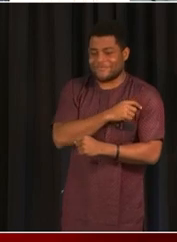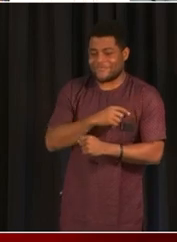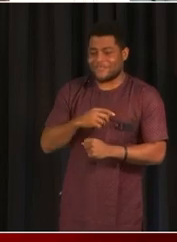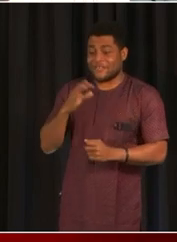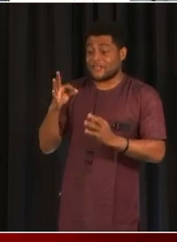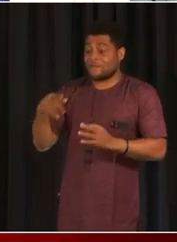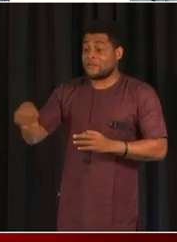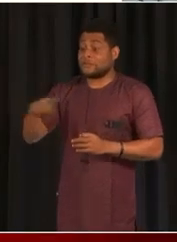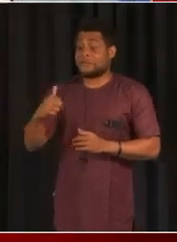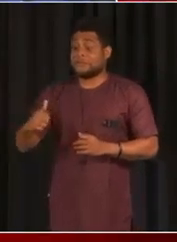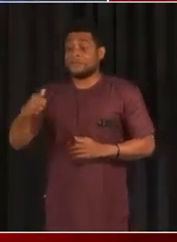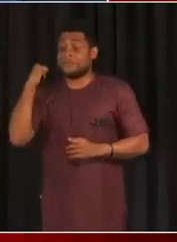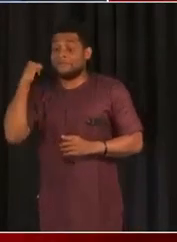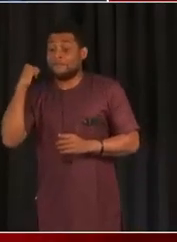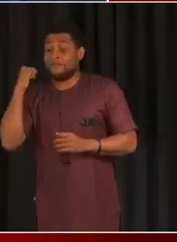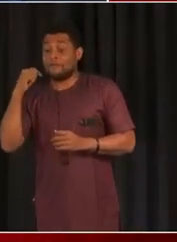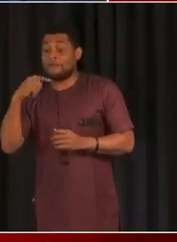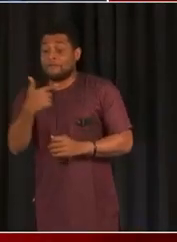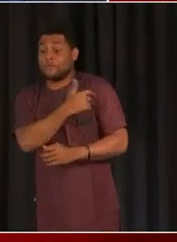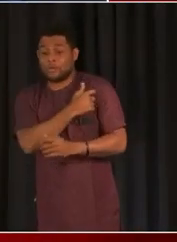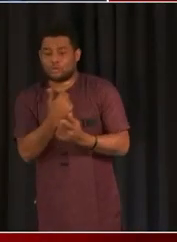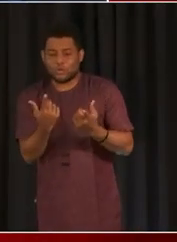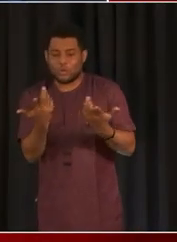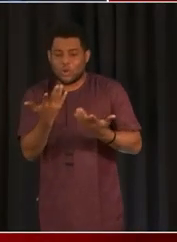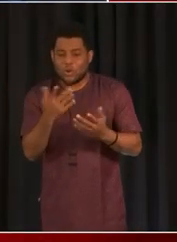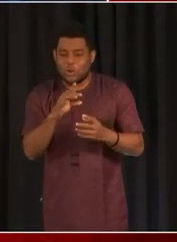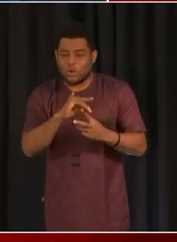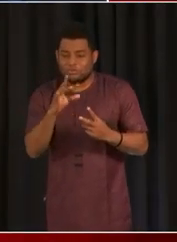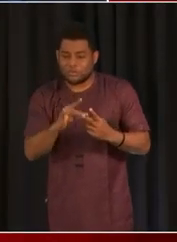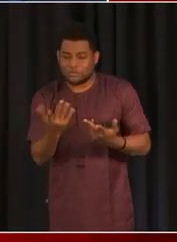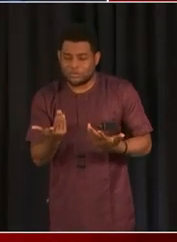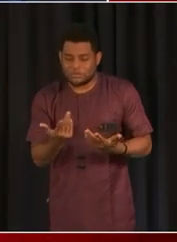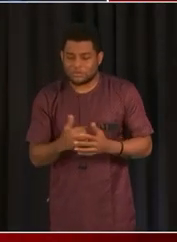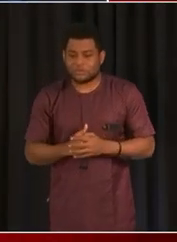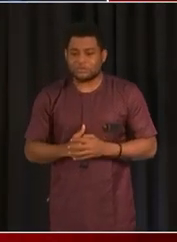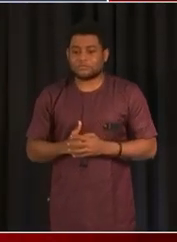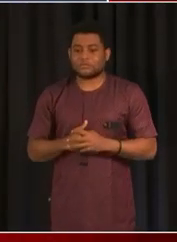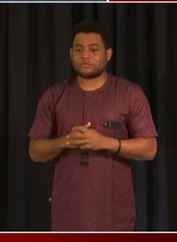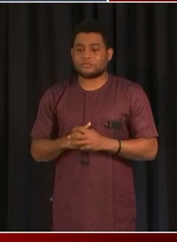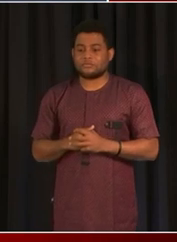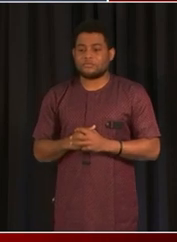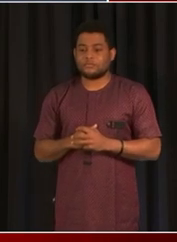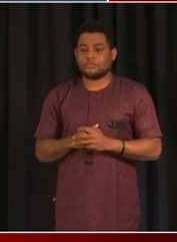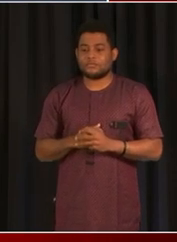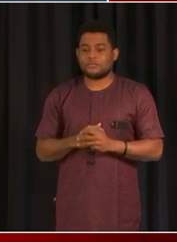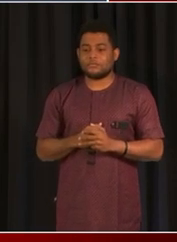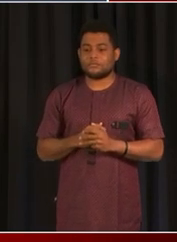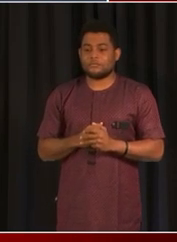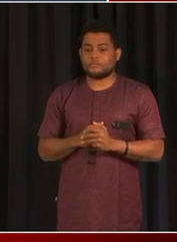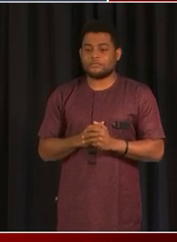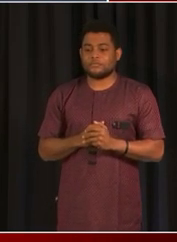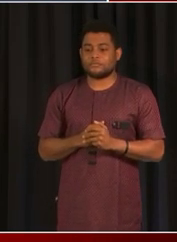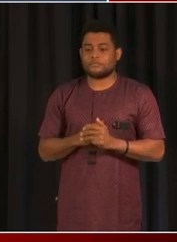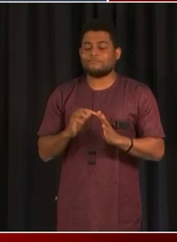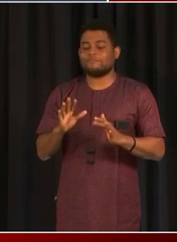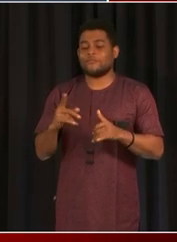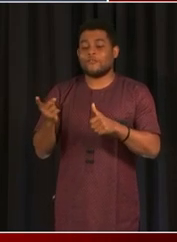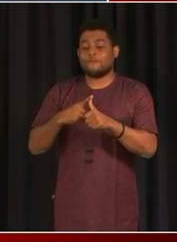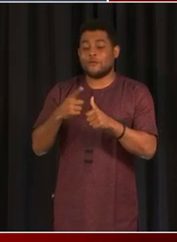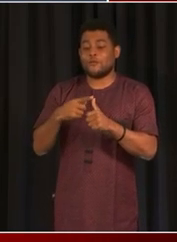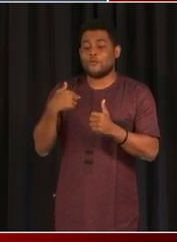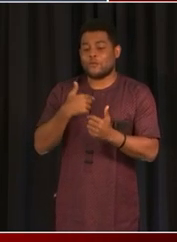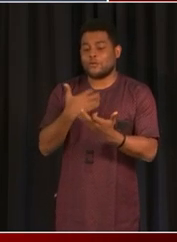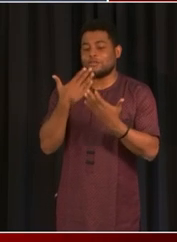Okay, thank you. So first, I'll go first. First, I want to thank the mayor and Dr. Nesbitt for their leadership. And